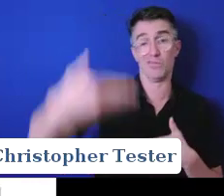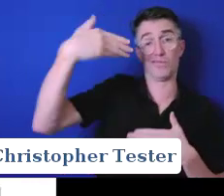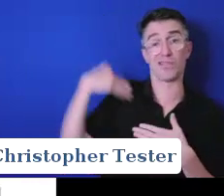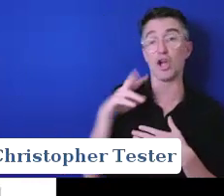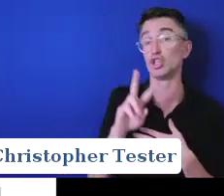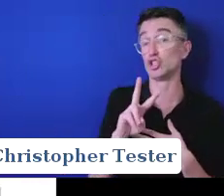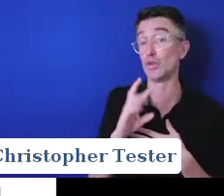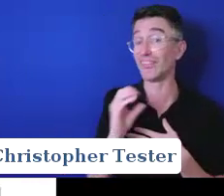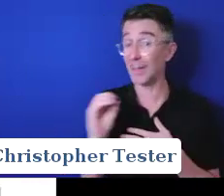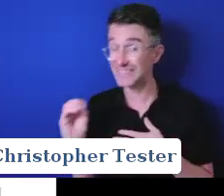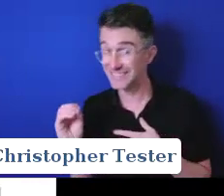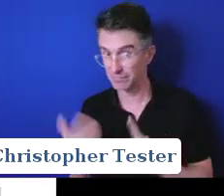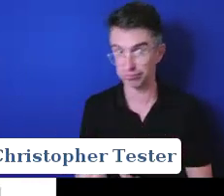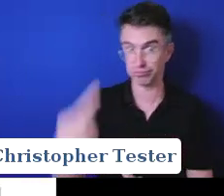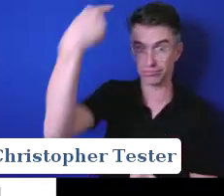today.